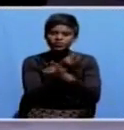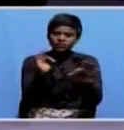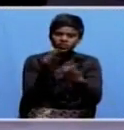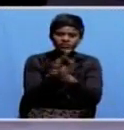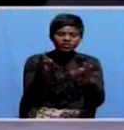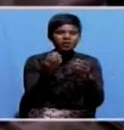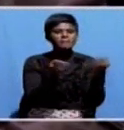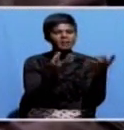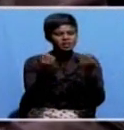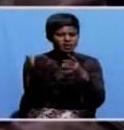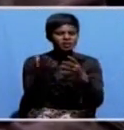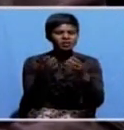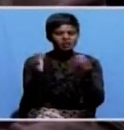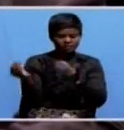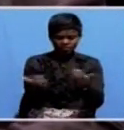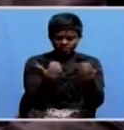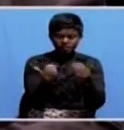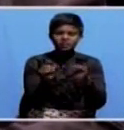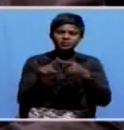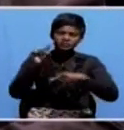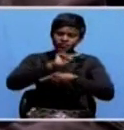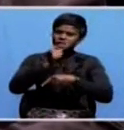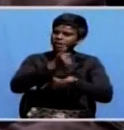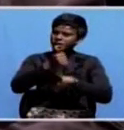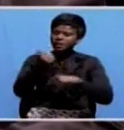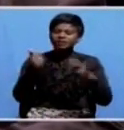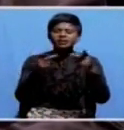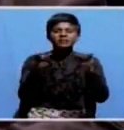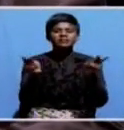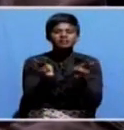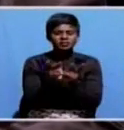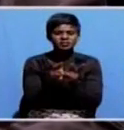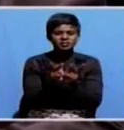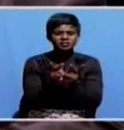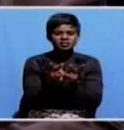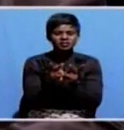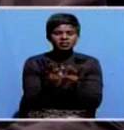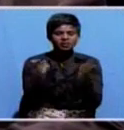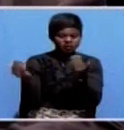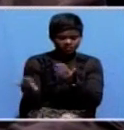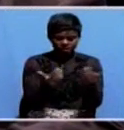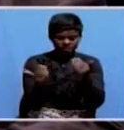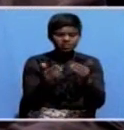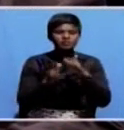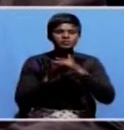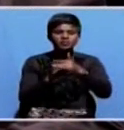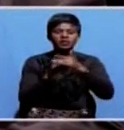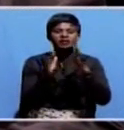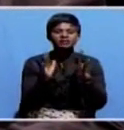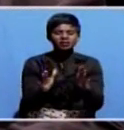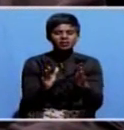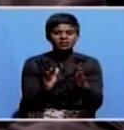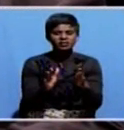buses, even today, if you go to any station, the bus drivers are the